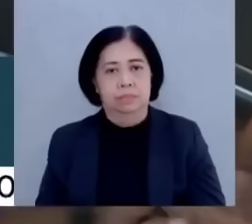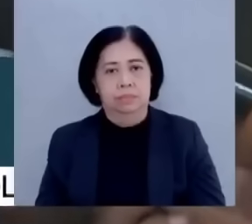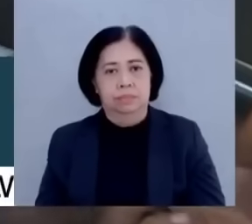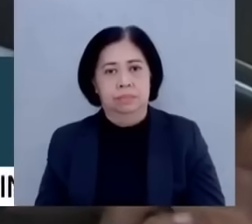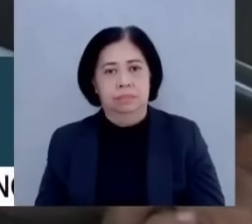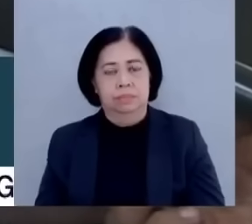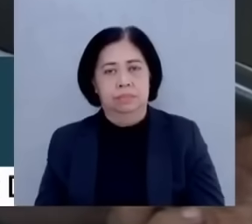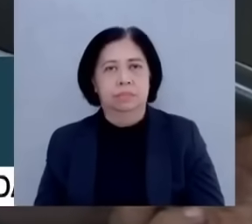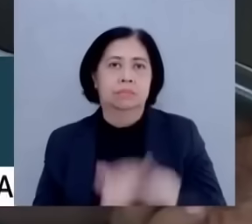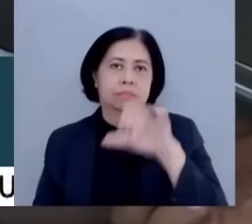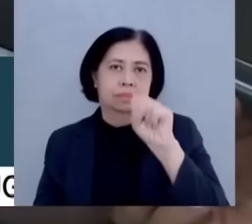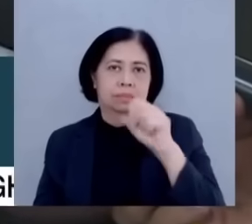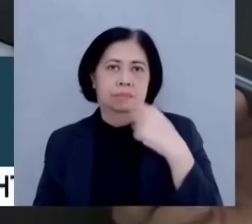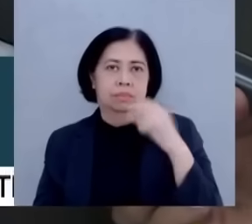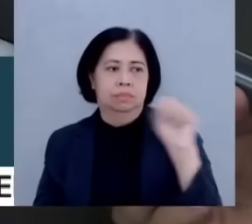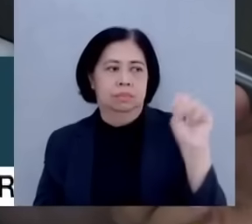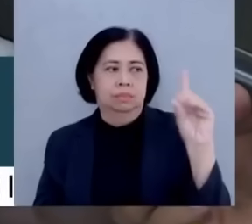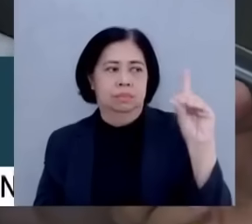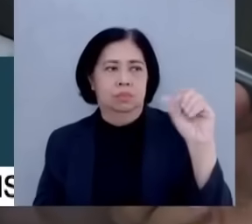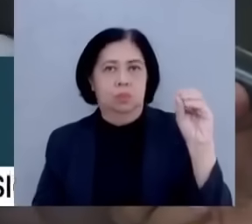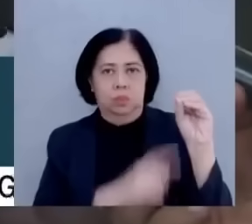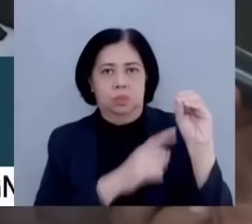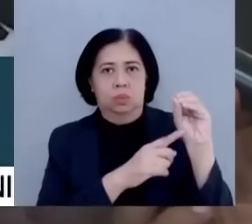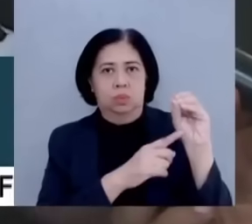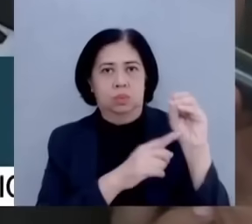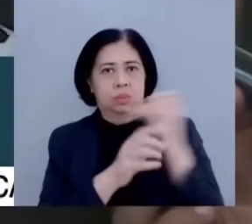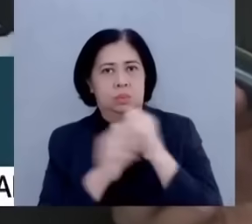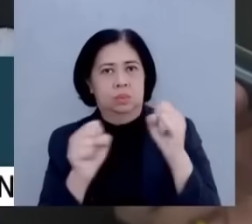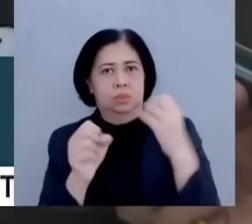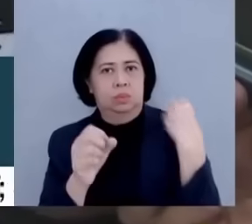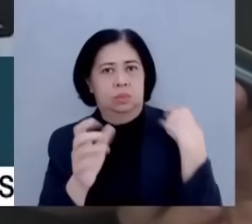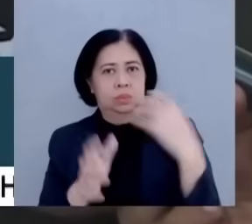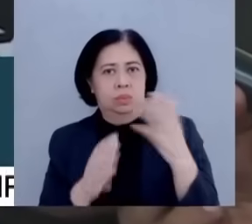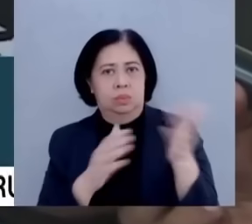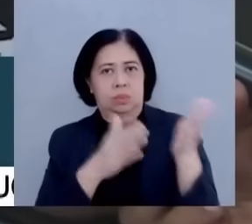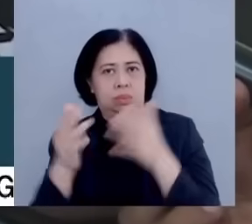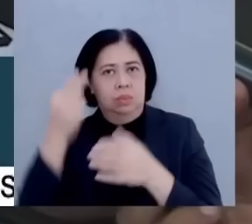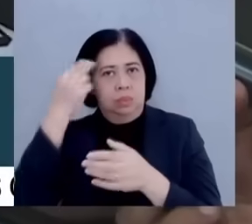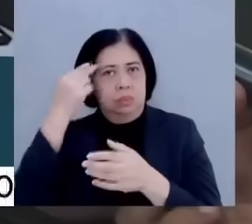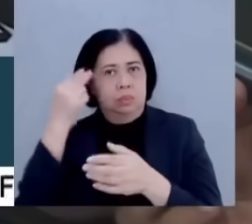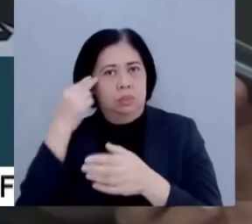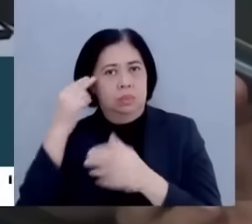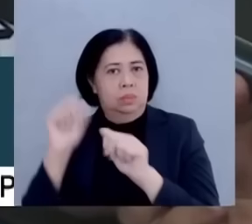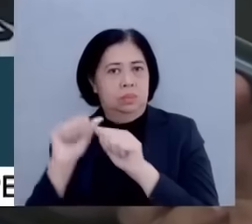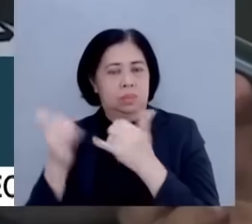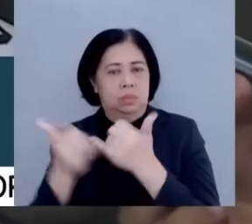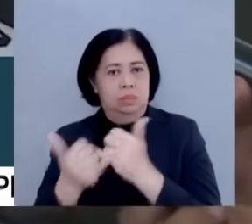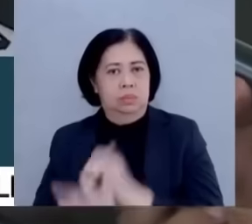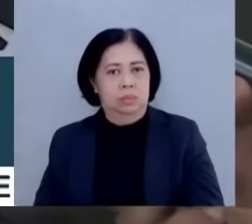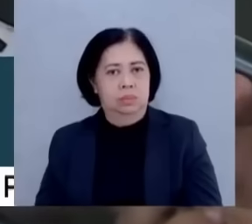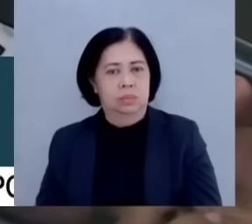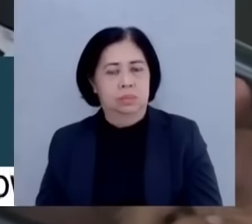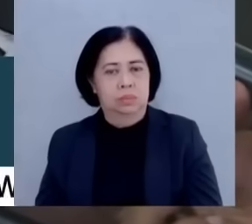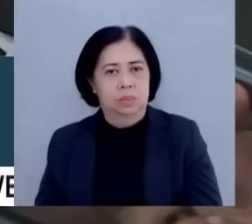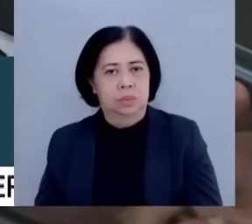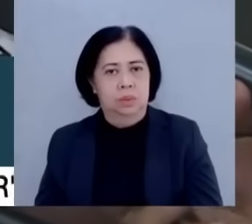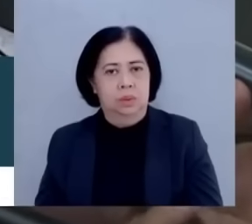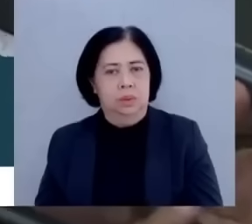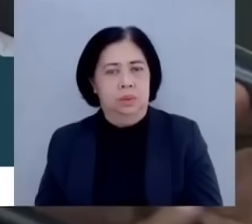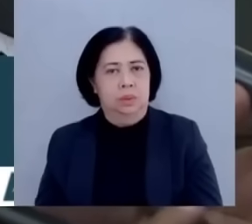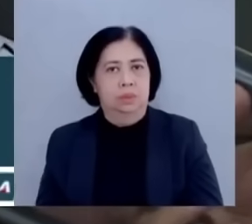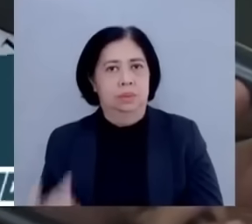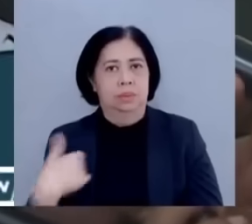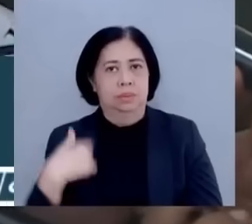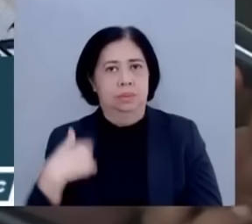Yes, there is an SDO and there is a security officer and there is a head of agency. So, ako yung head of